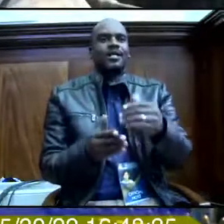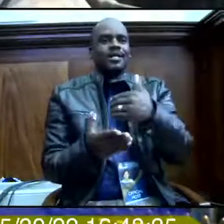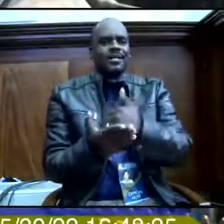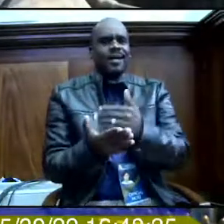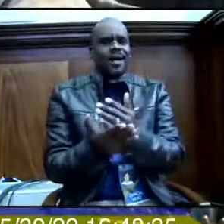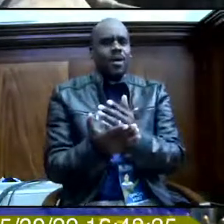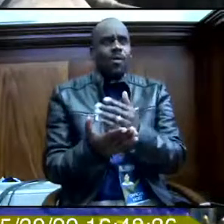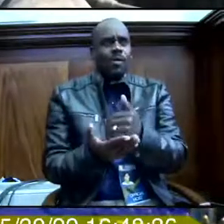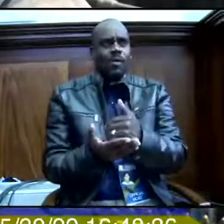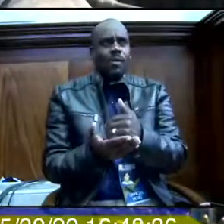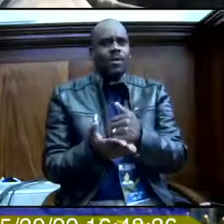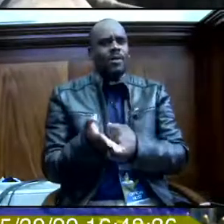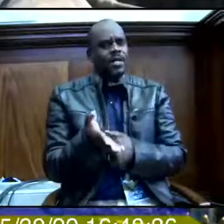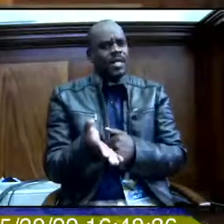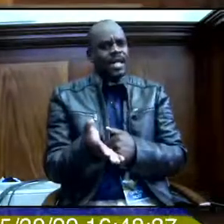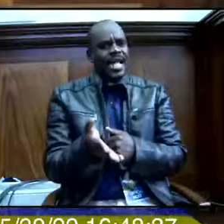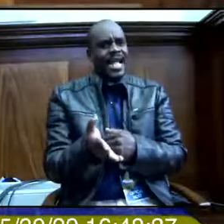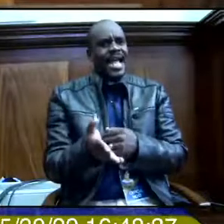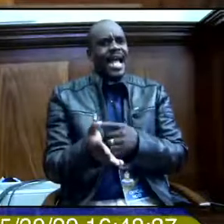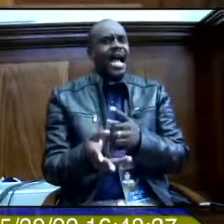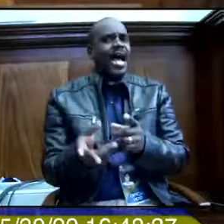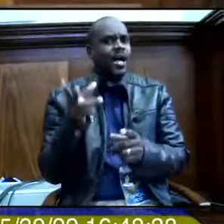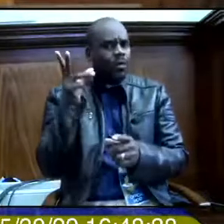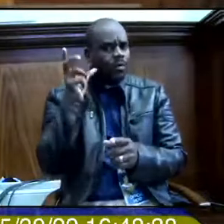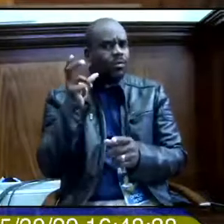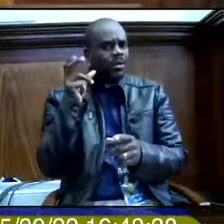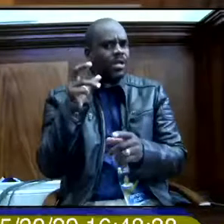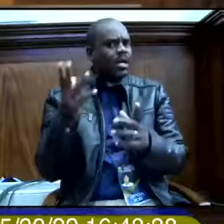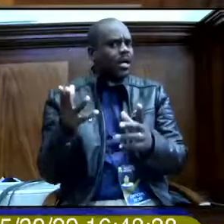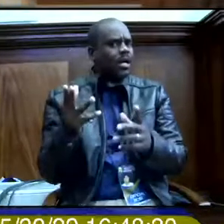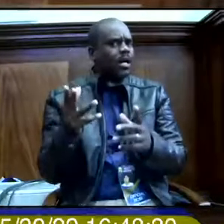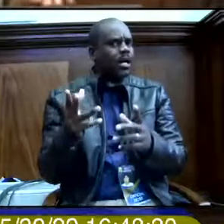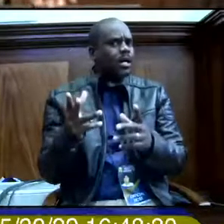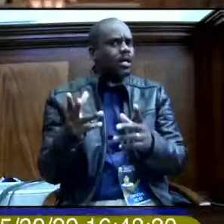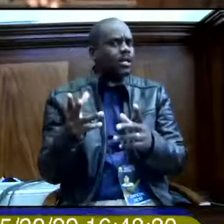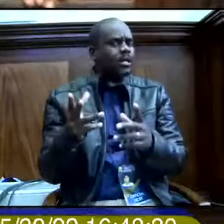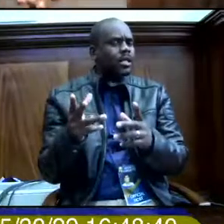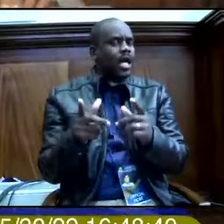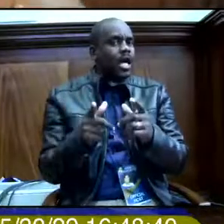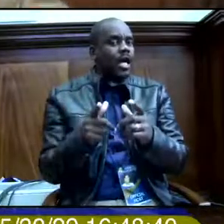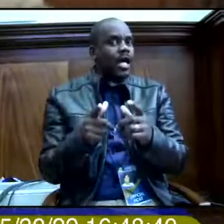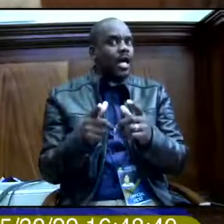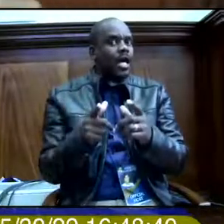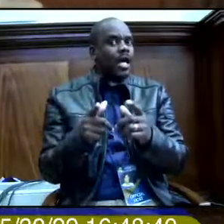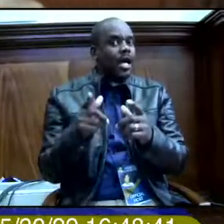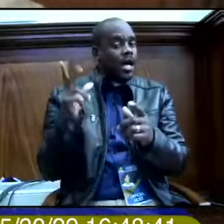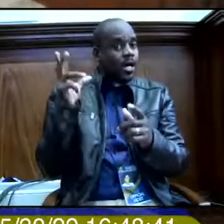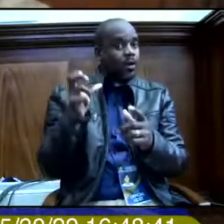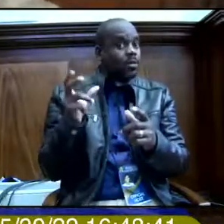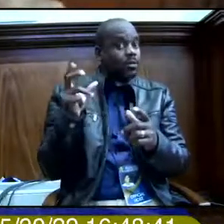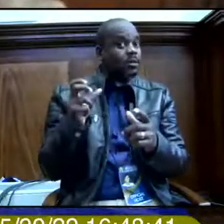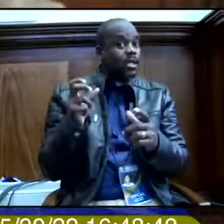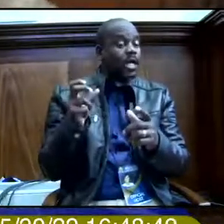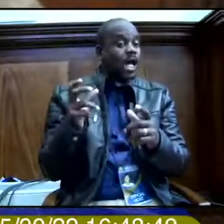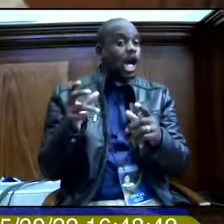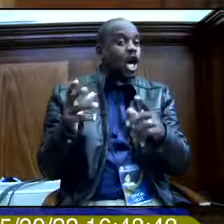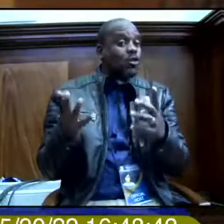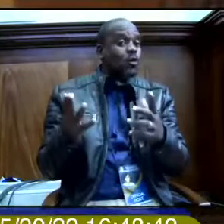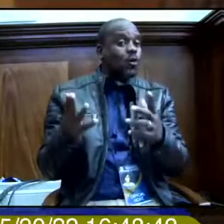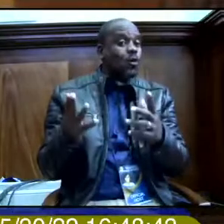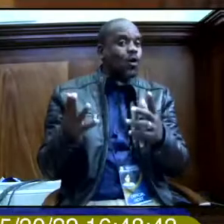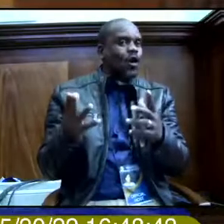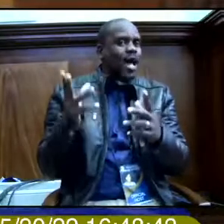presentation where we were made we are going to send her that information so that the